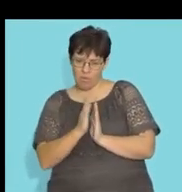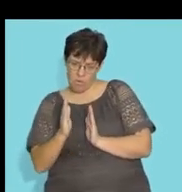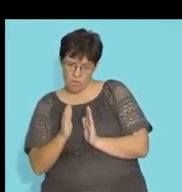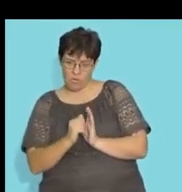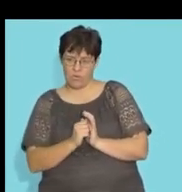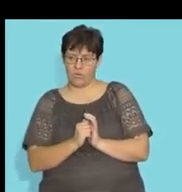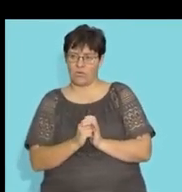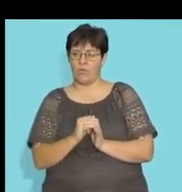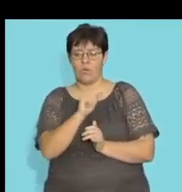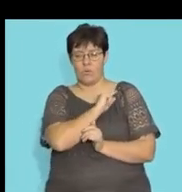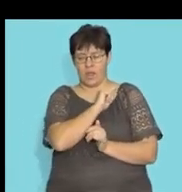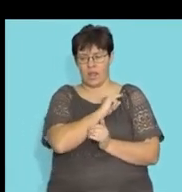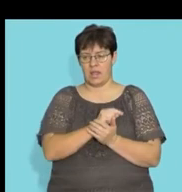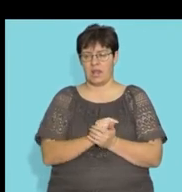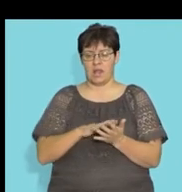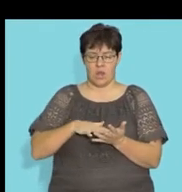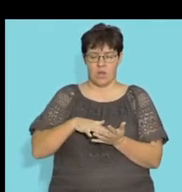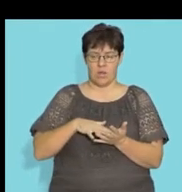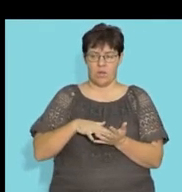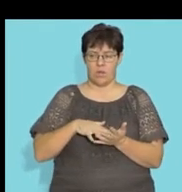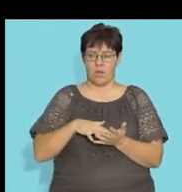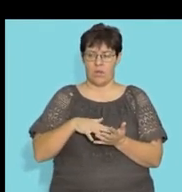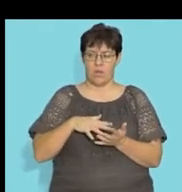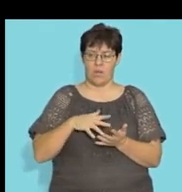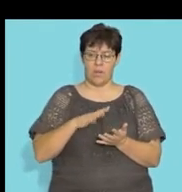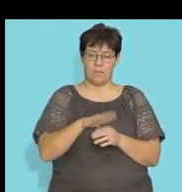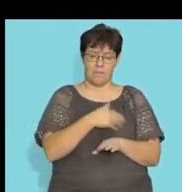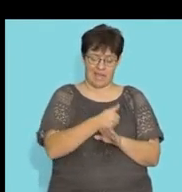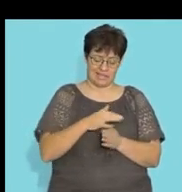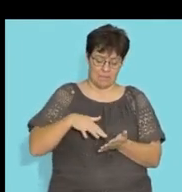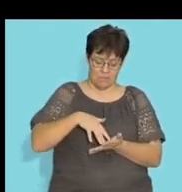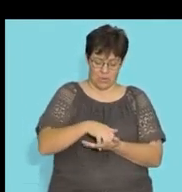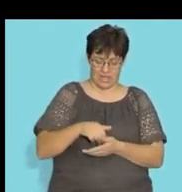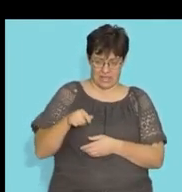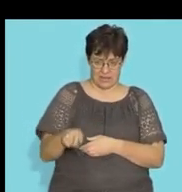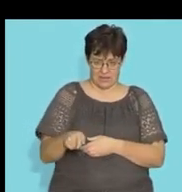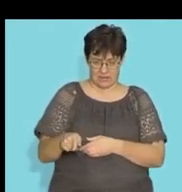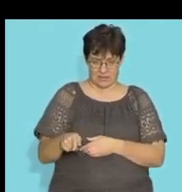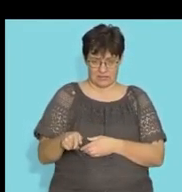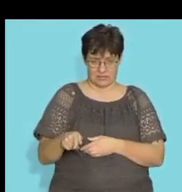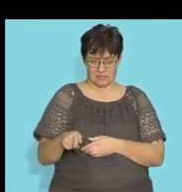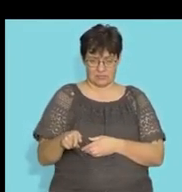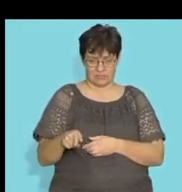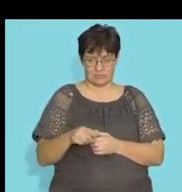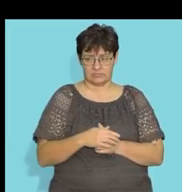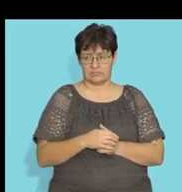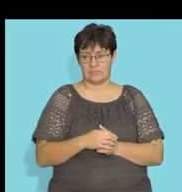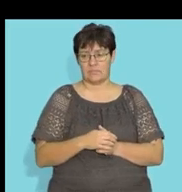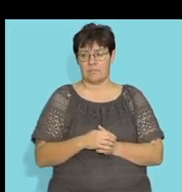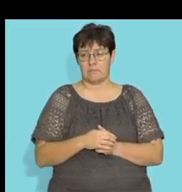slightly more than 7? Because the base is a weak base that will